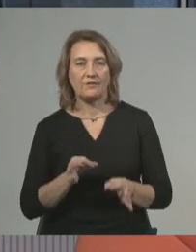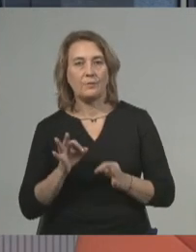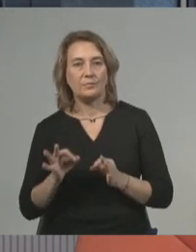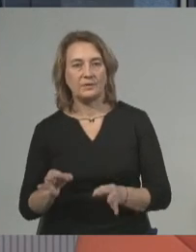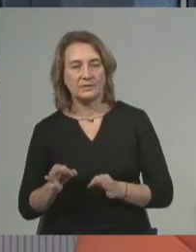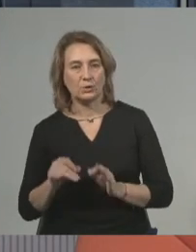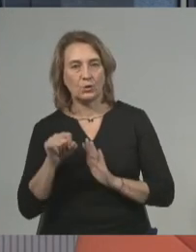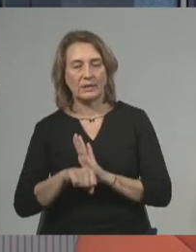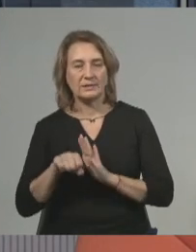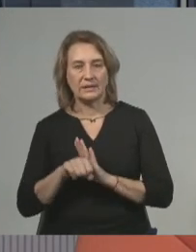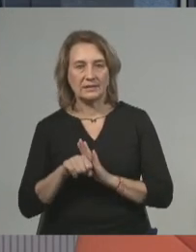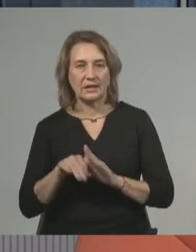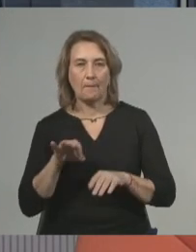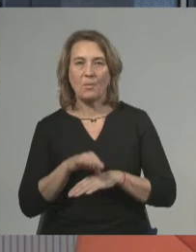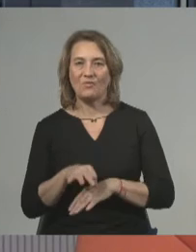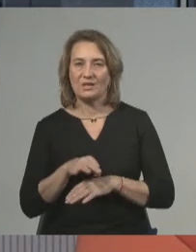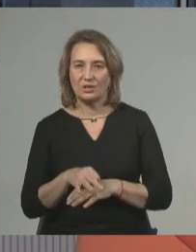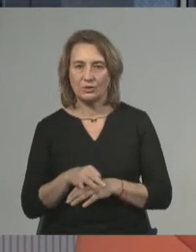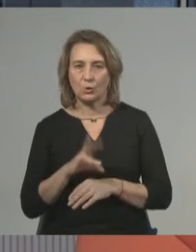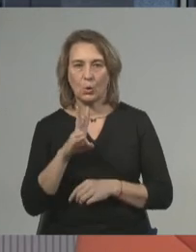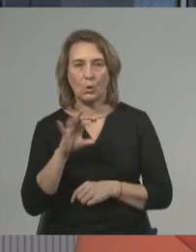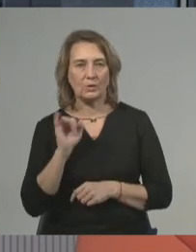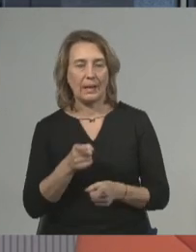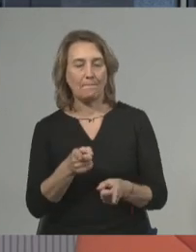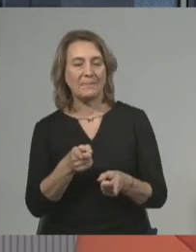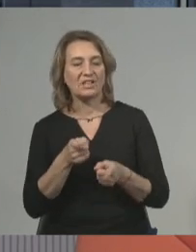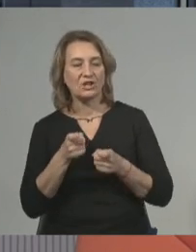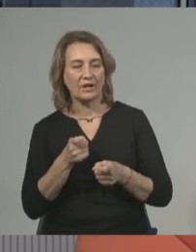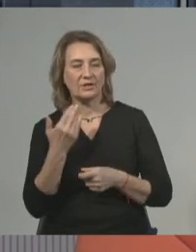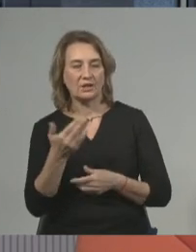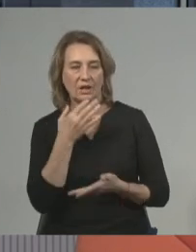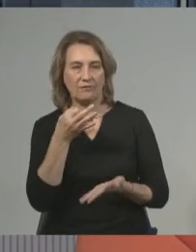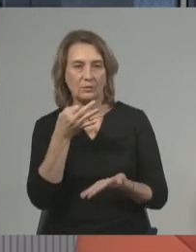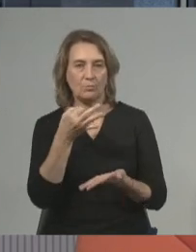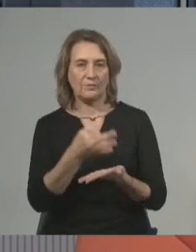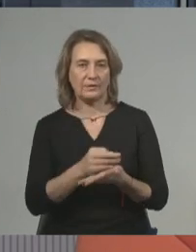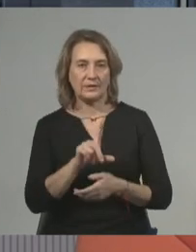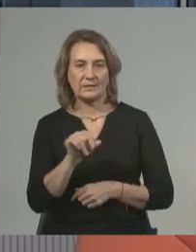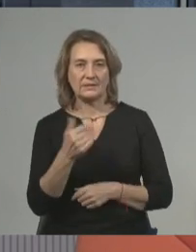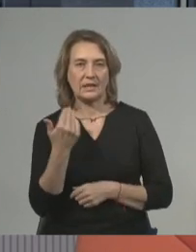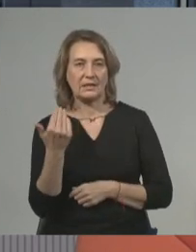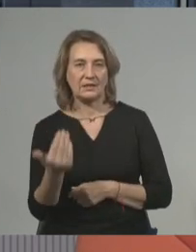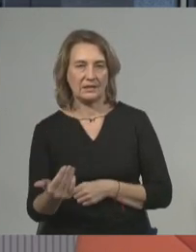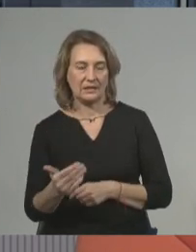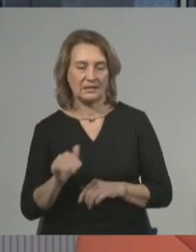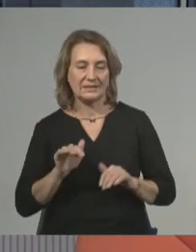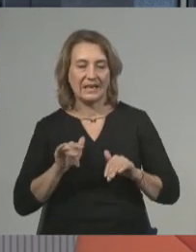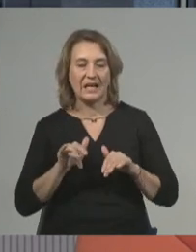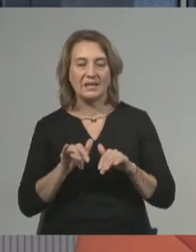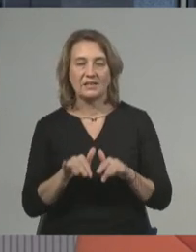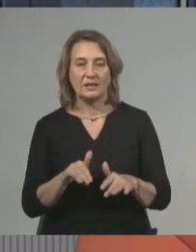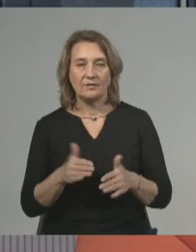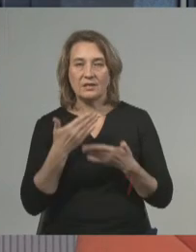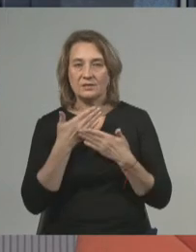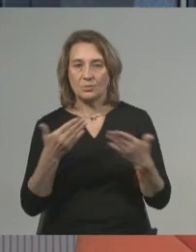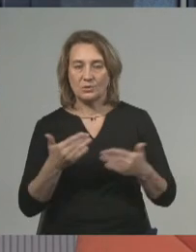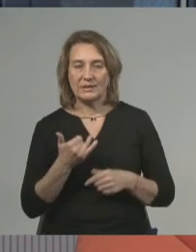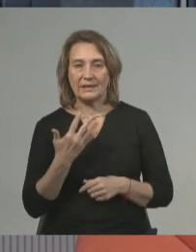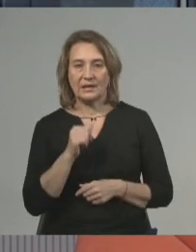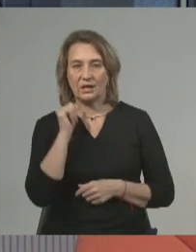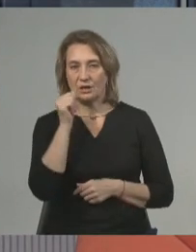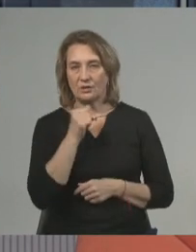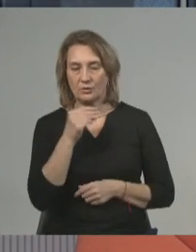holding them accountable for for their violent actions which of course there certainly have been over the past few years and recently that